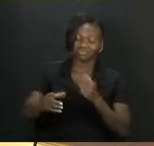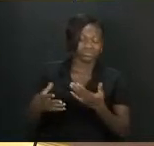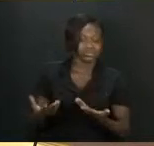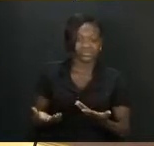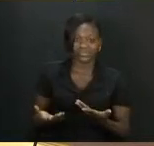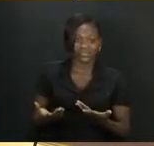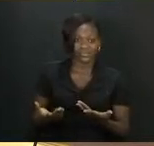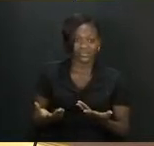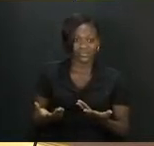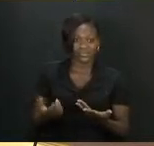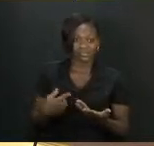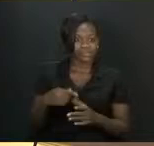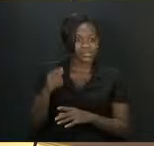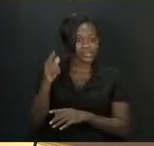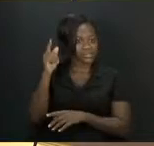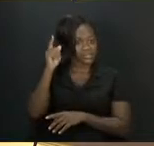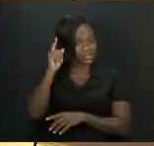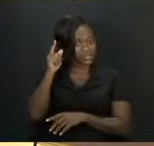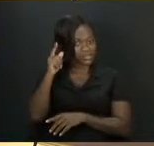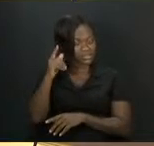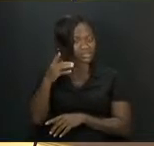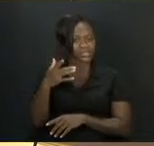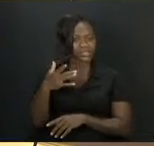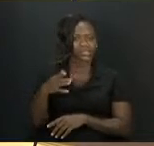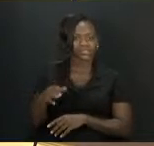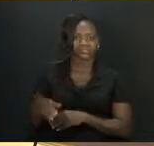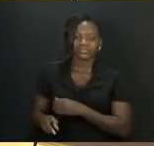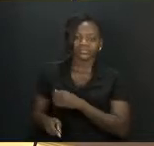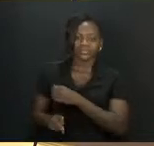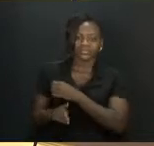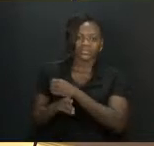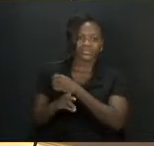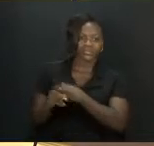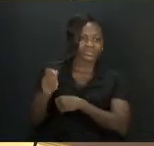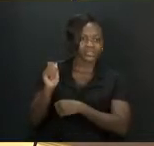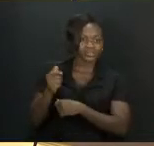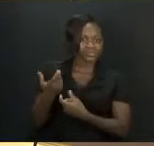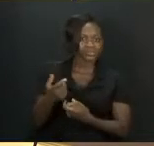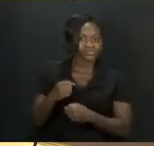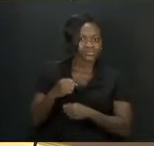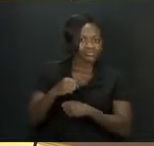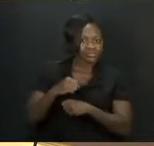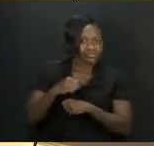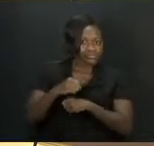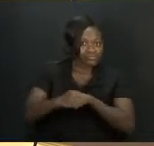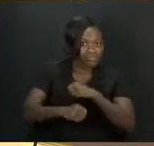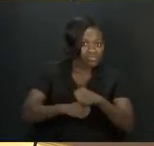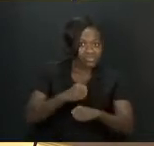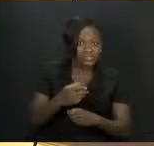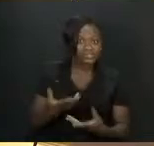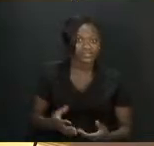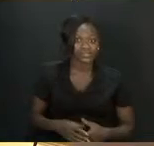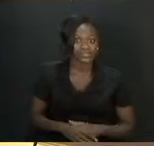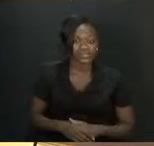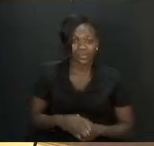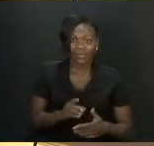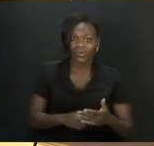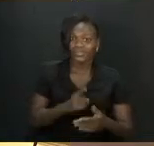And I listened to my colleague, the Deputy Whip. He was struggling. The assurances he's given are not assuring enough.